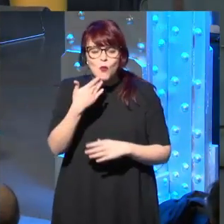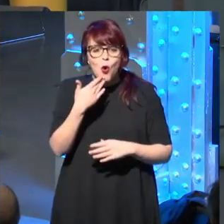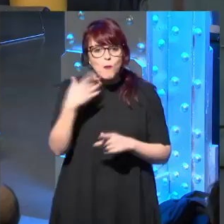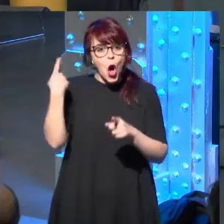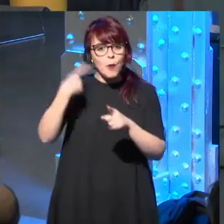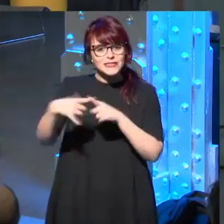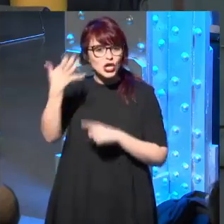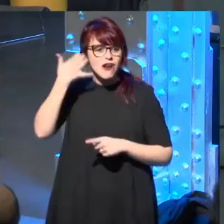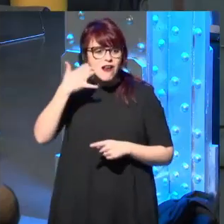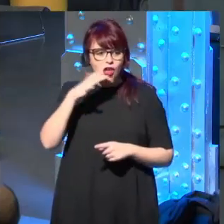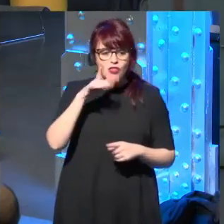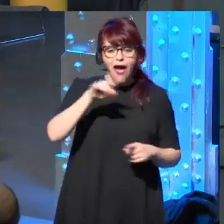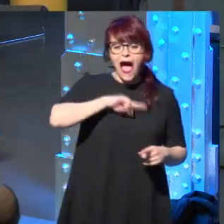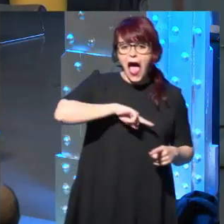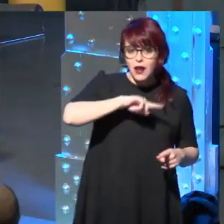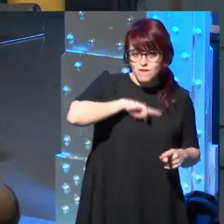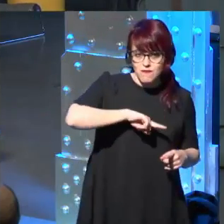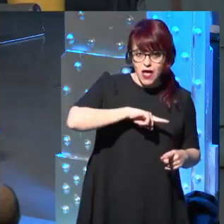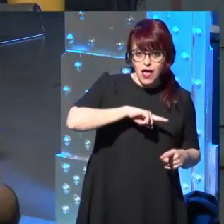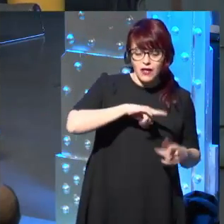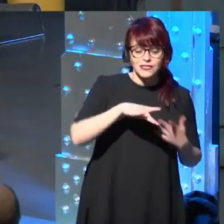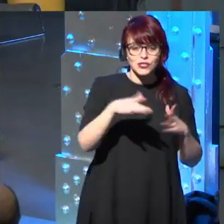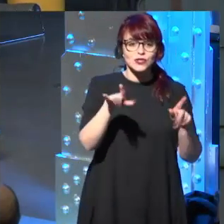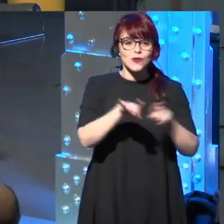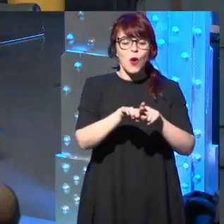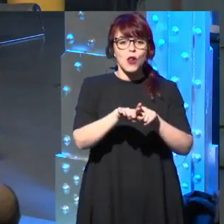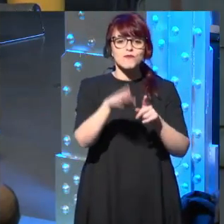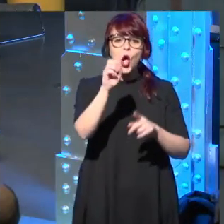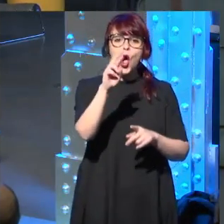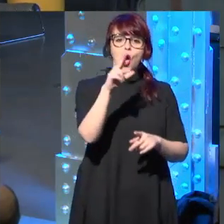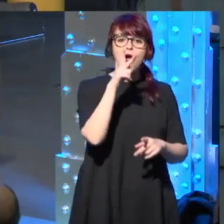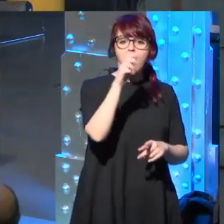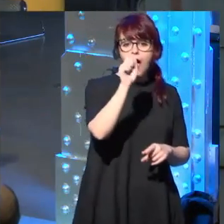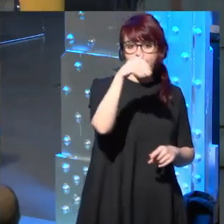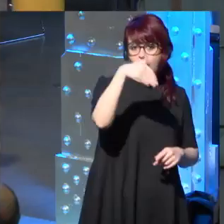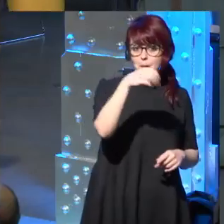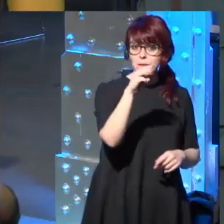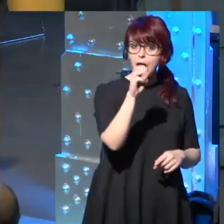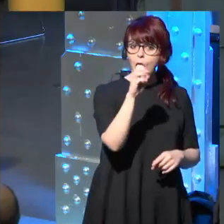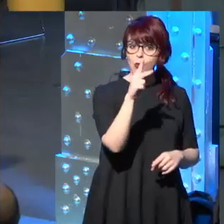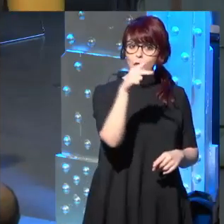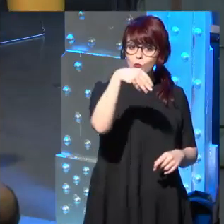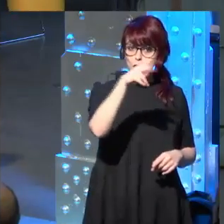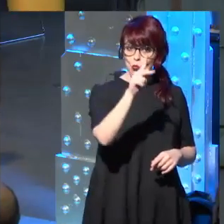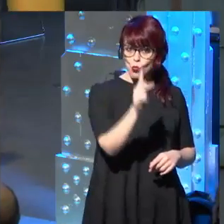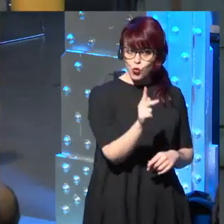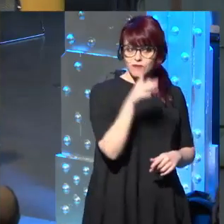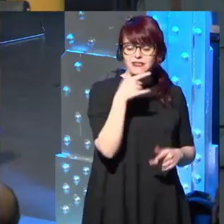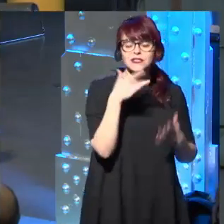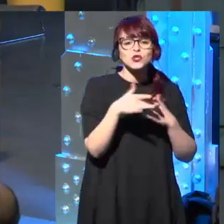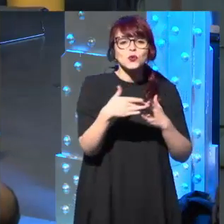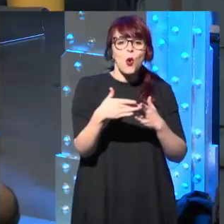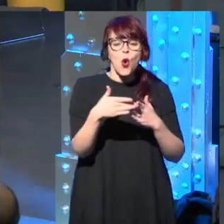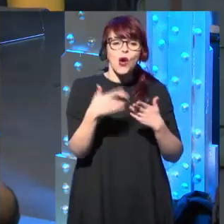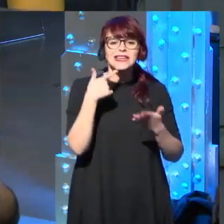rare soul objects. It is not common. He is not a common writer. He is not a normal,